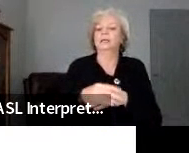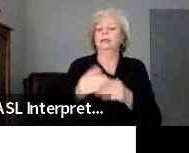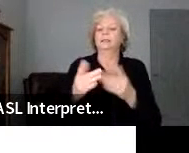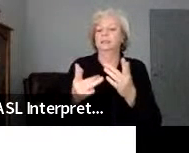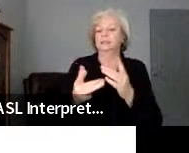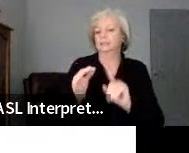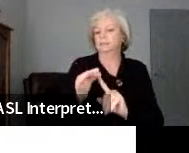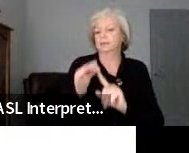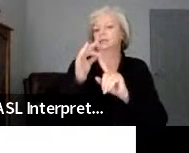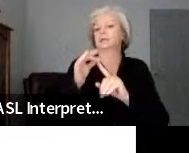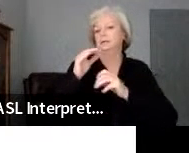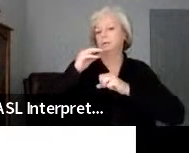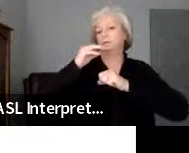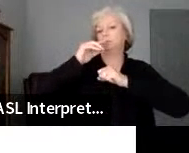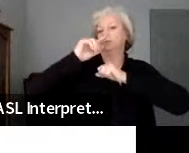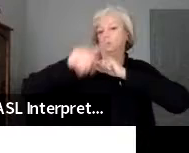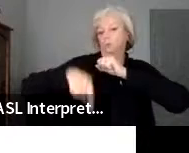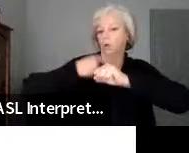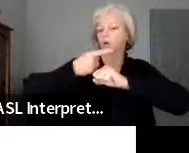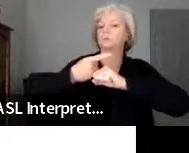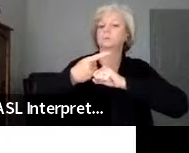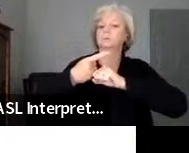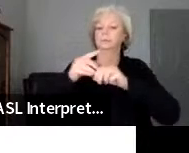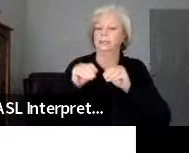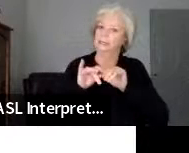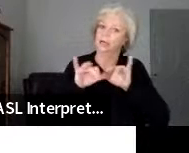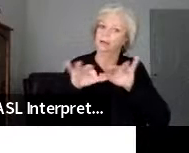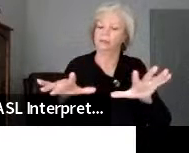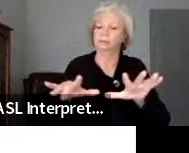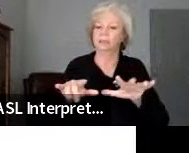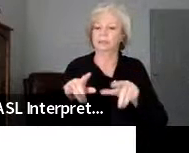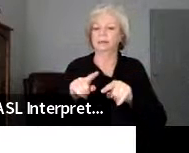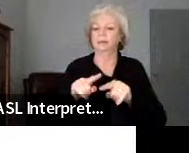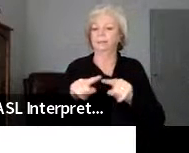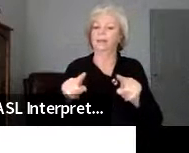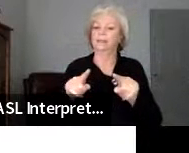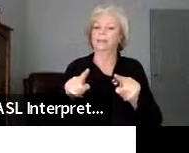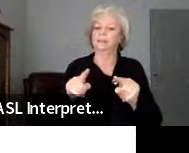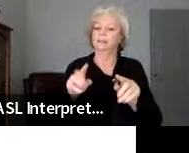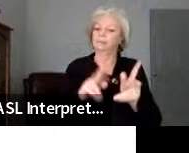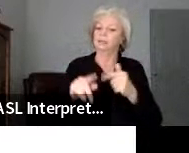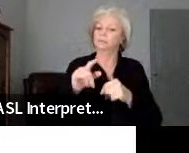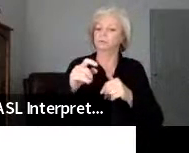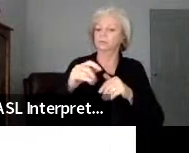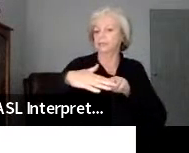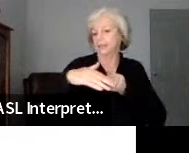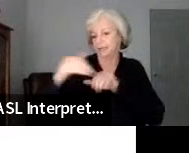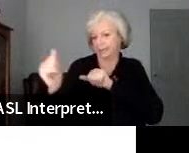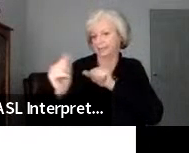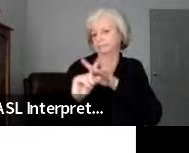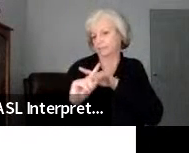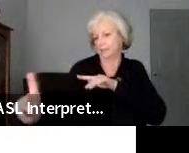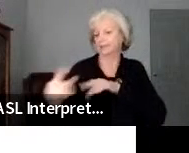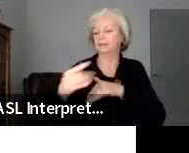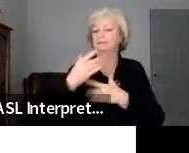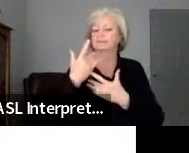And so, maybe, we'll at least get people who are leaving the house when they have a sniffle